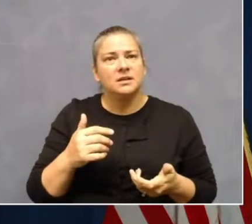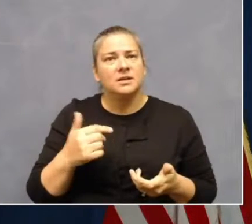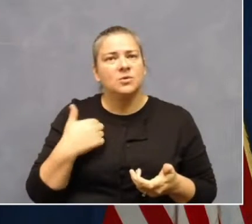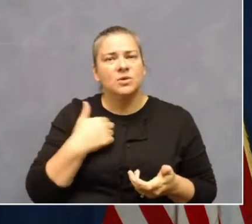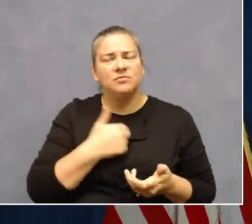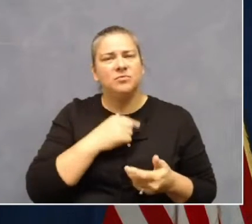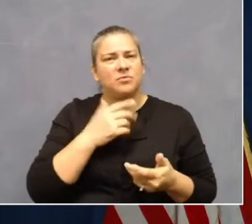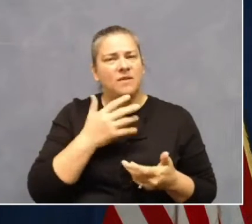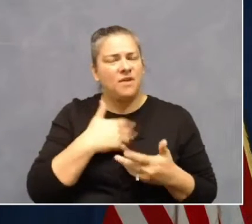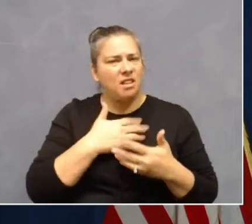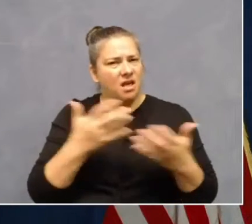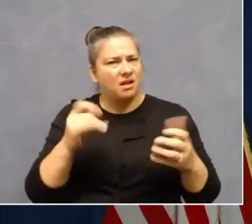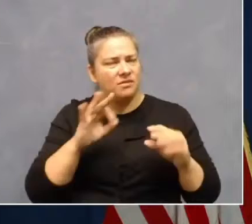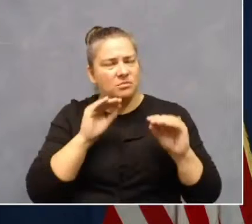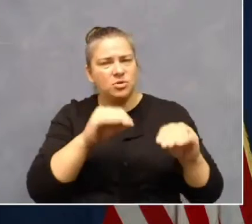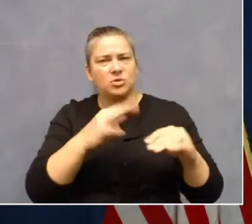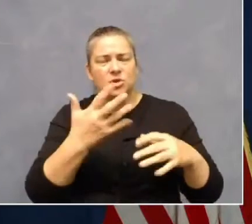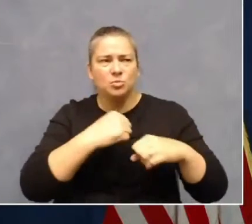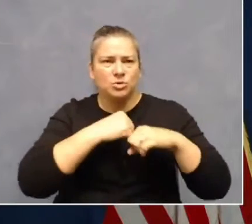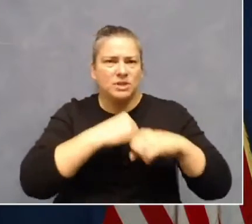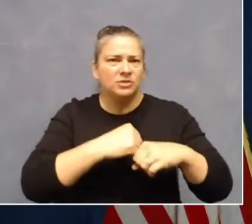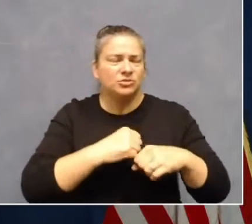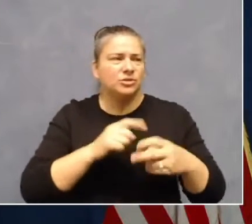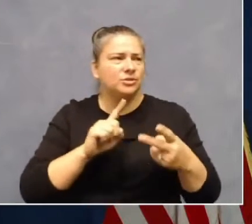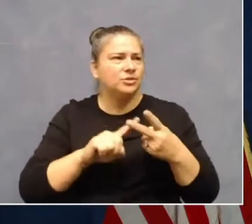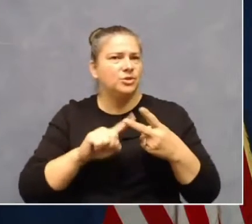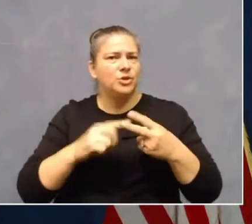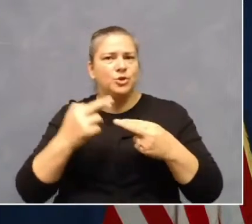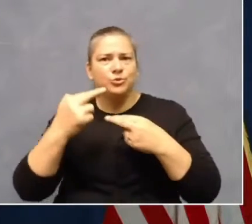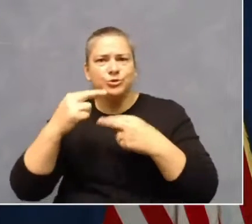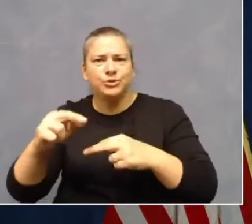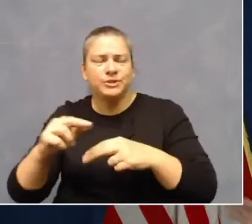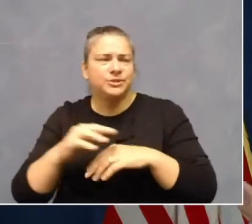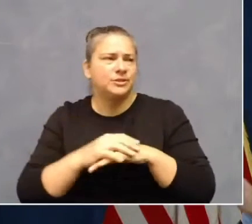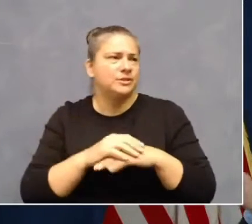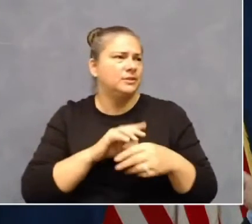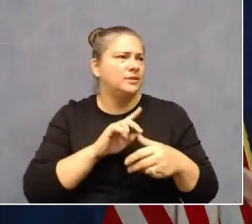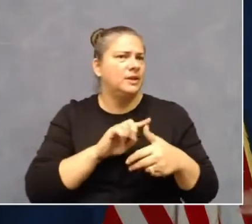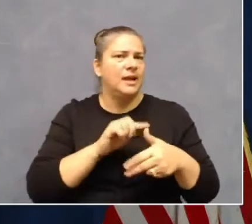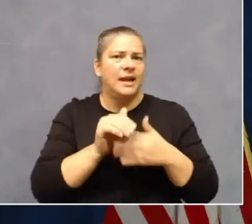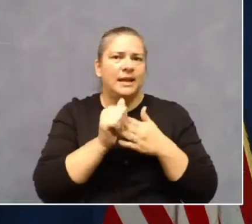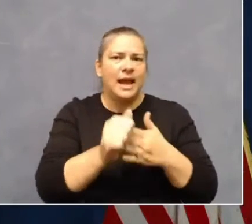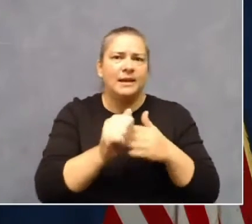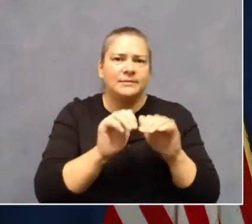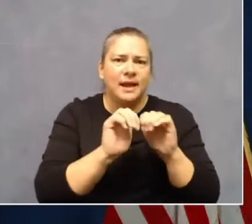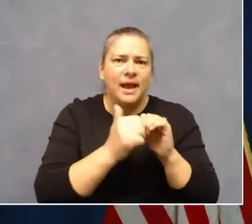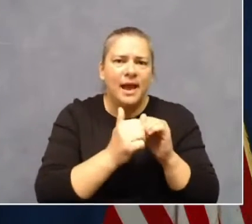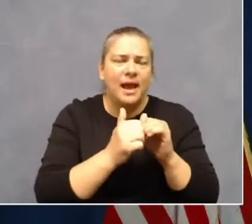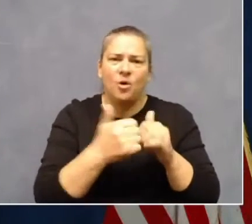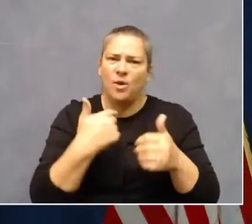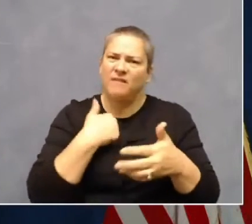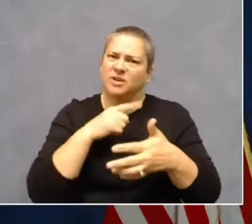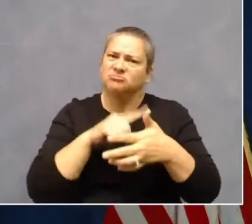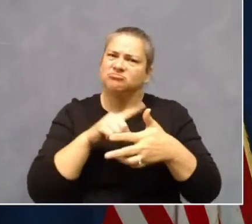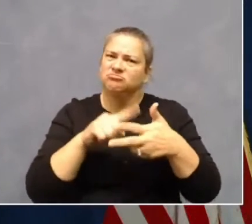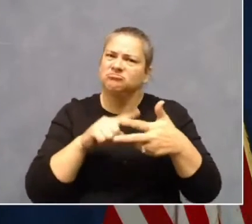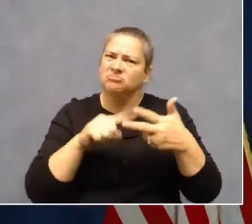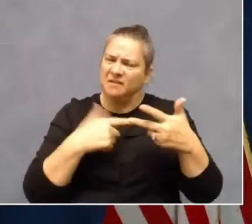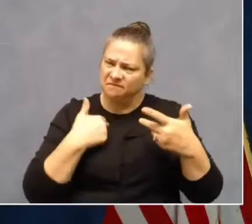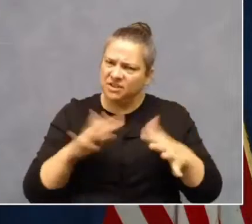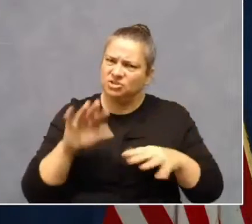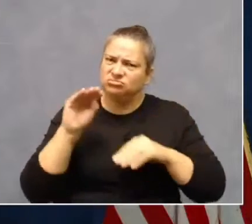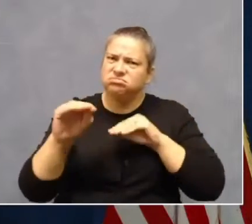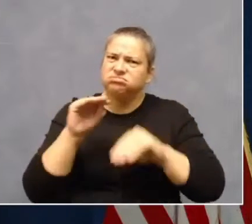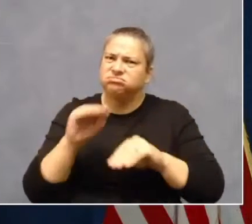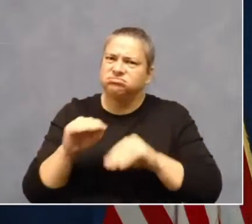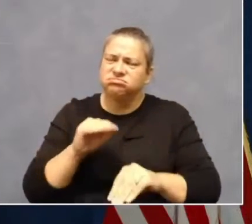protections, restrictions, and guidance. And if you put that up, I want to go through what some of these are